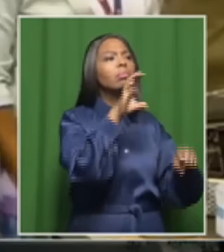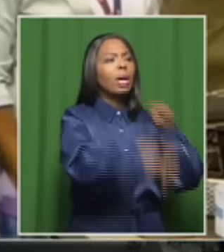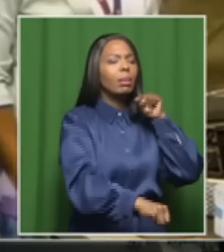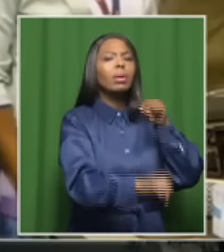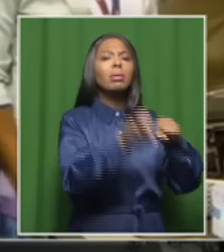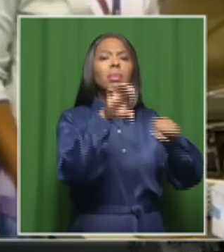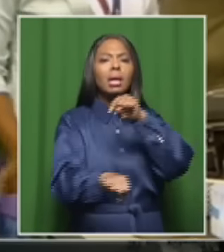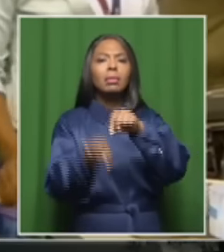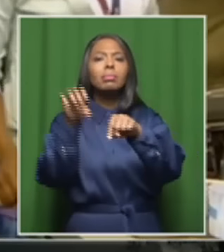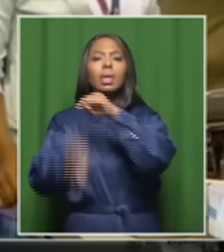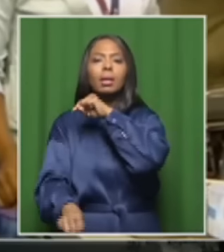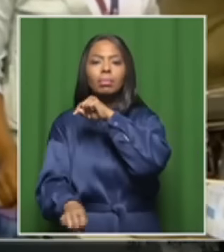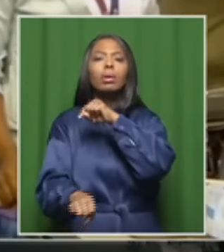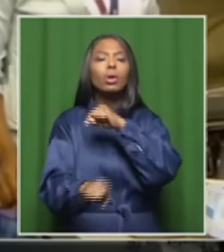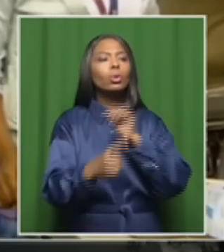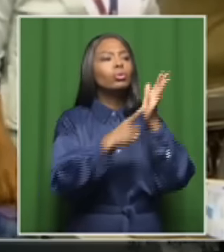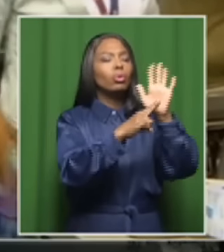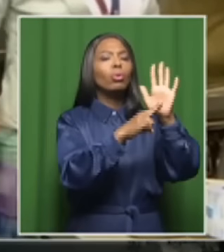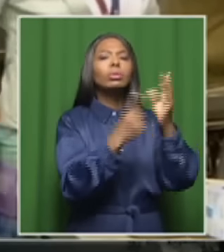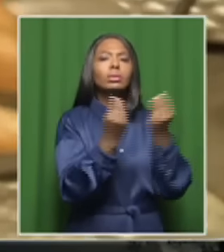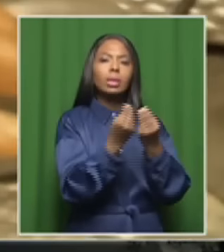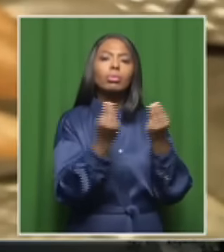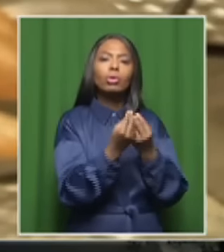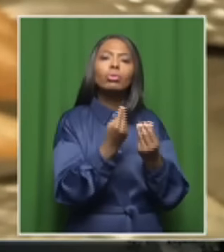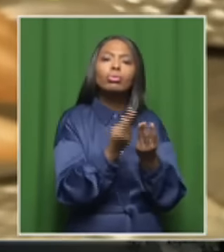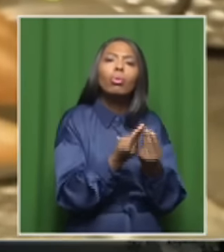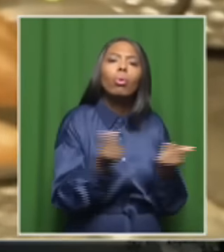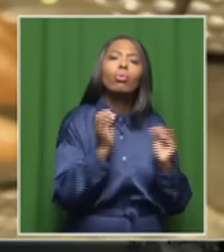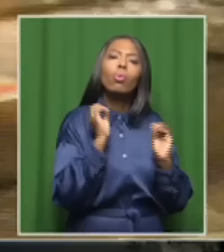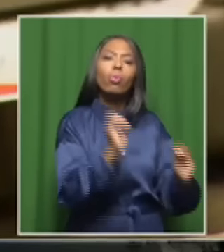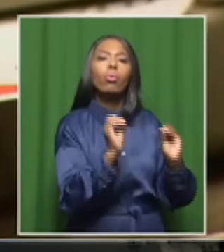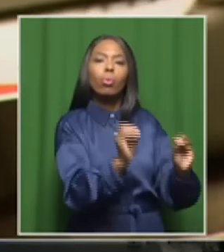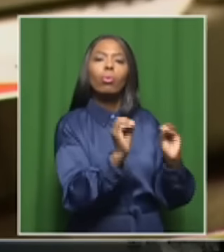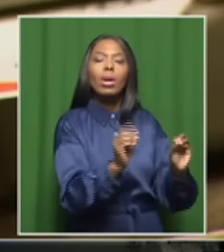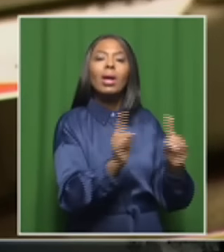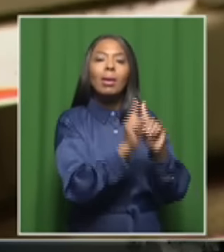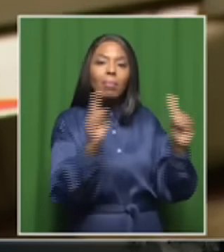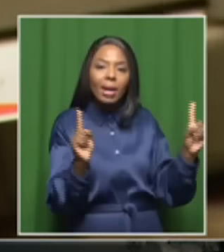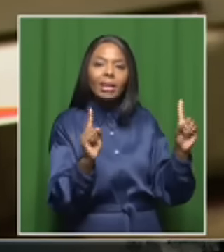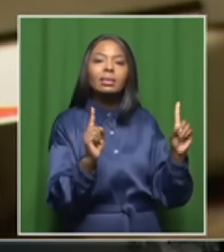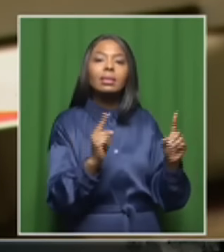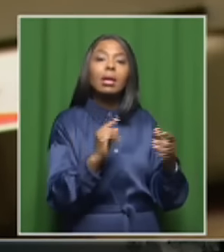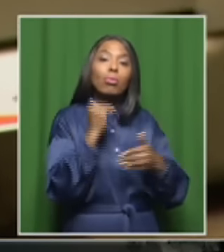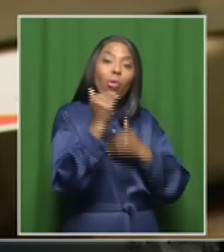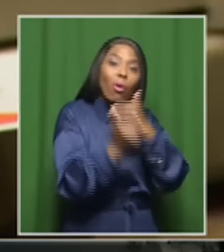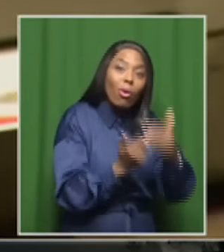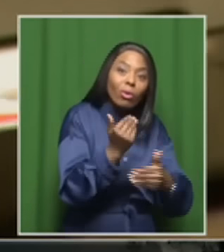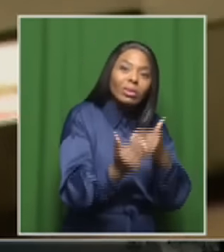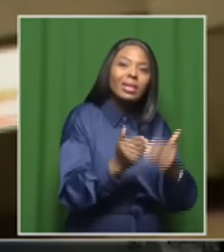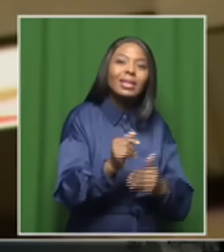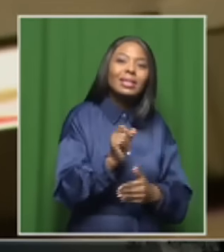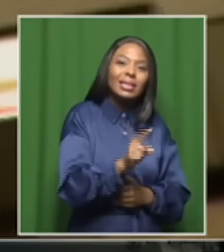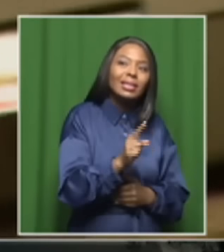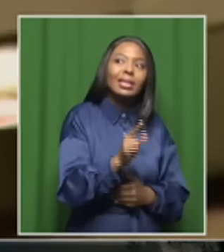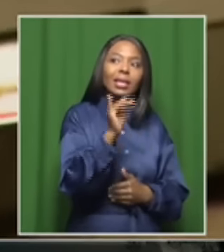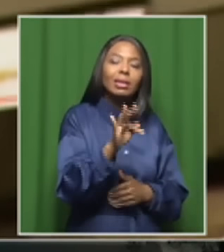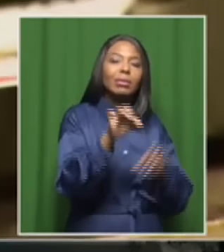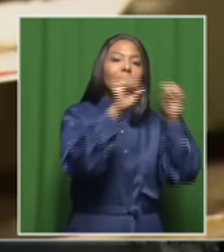tunnel, but during the tunnel, along the tunnel, we cannot allow a